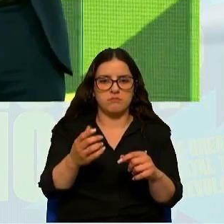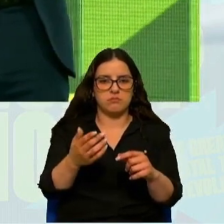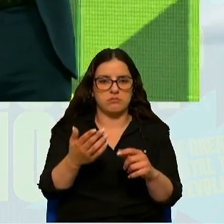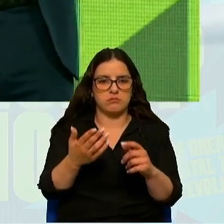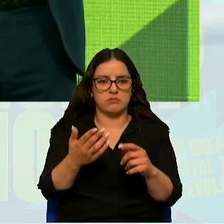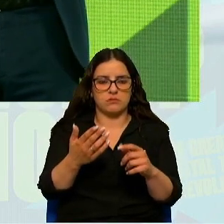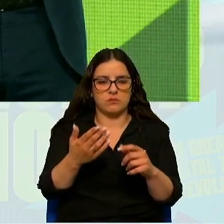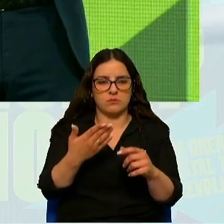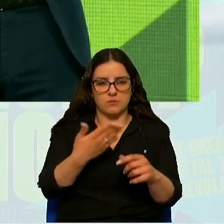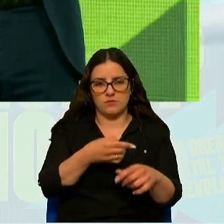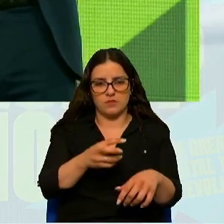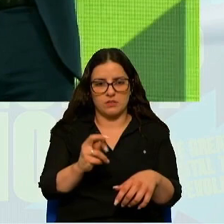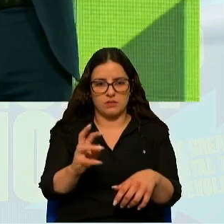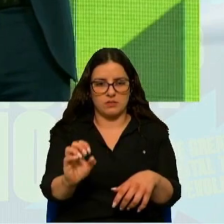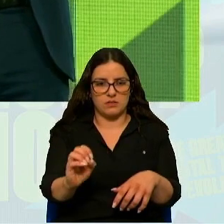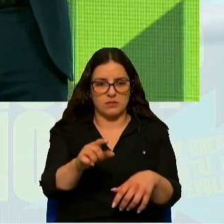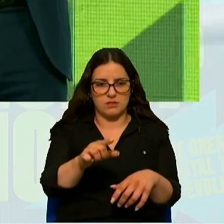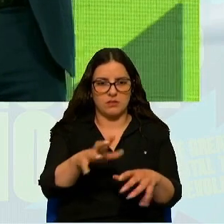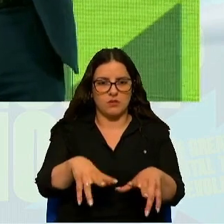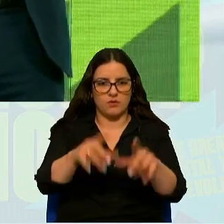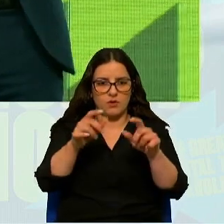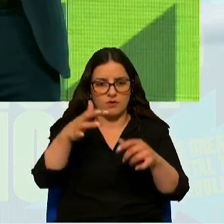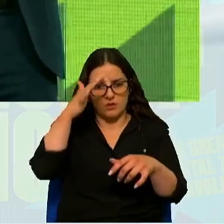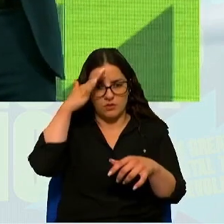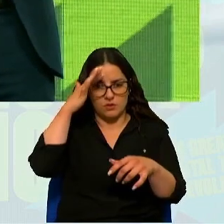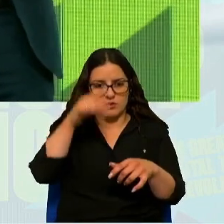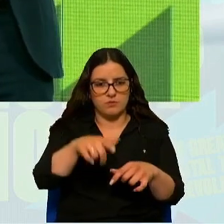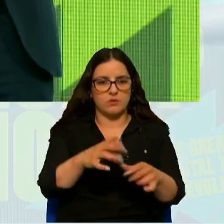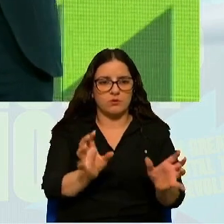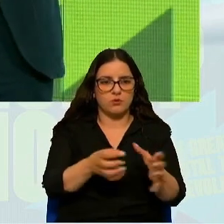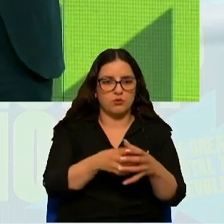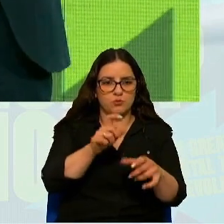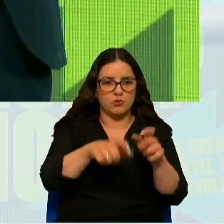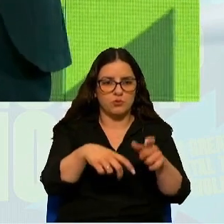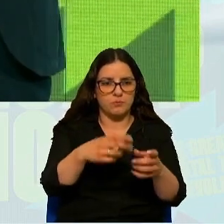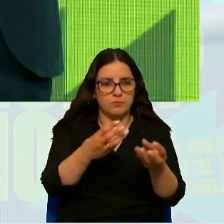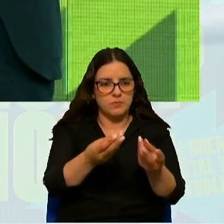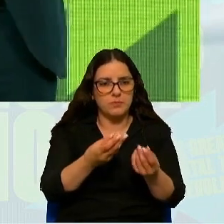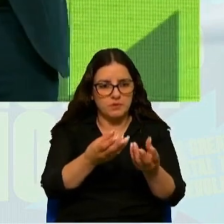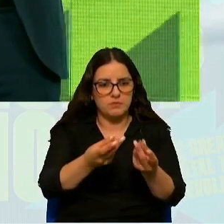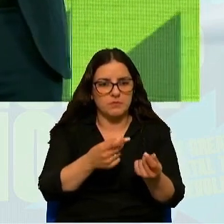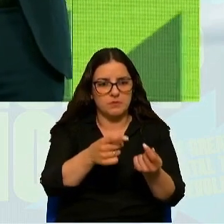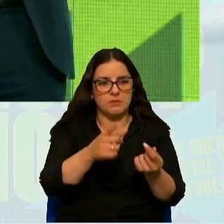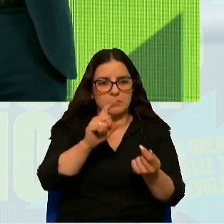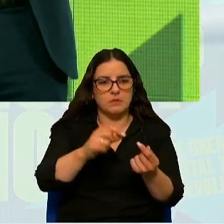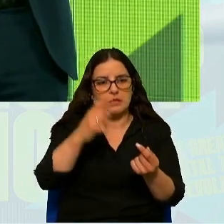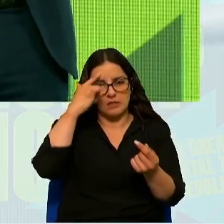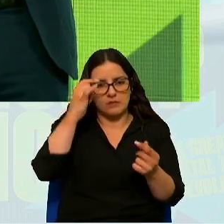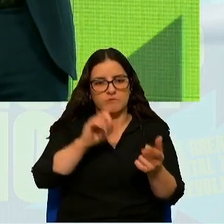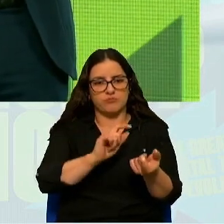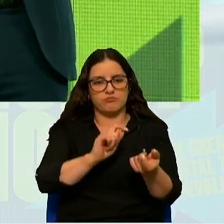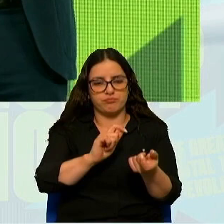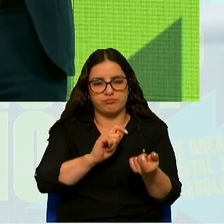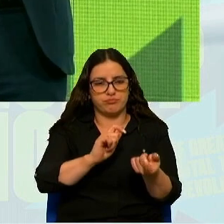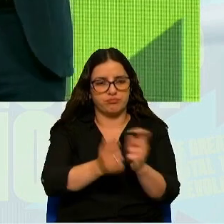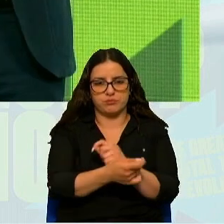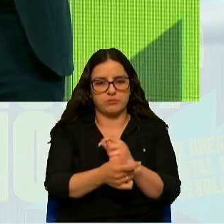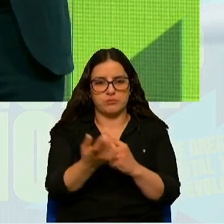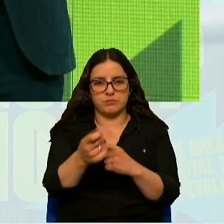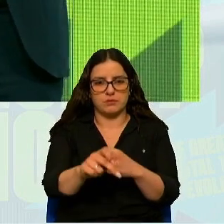was developed. Several mathematicians also emerged with